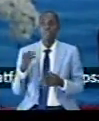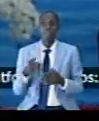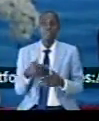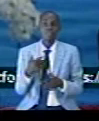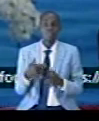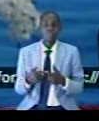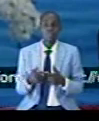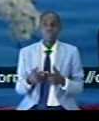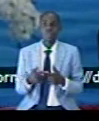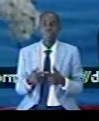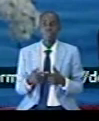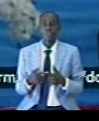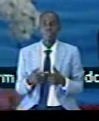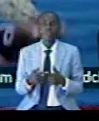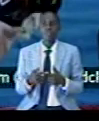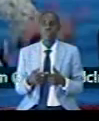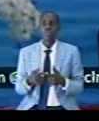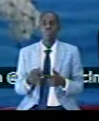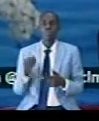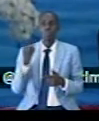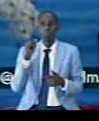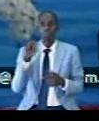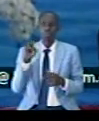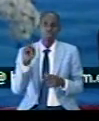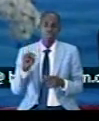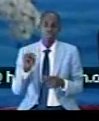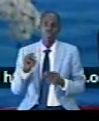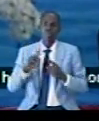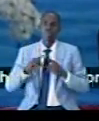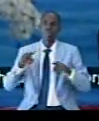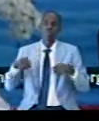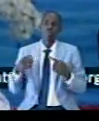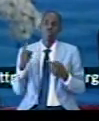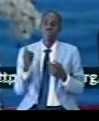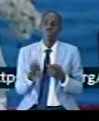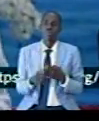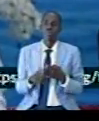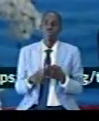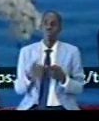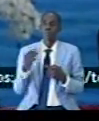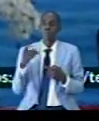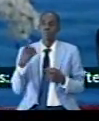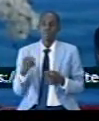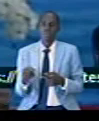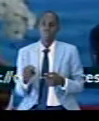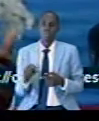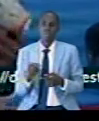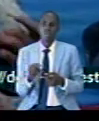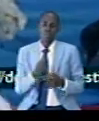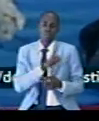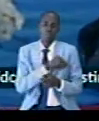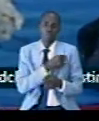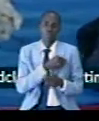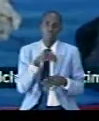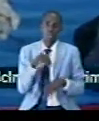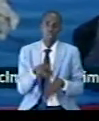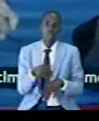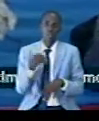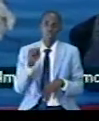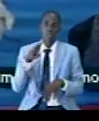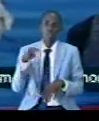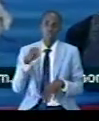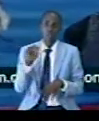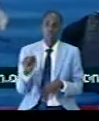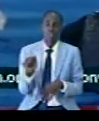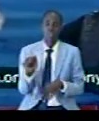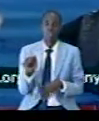the ASIRI strike, so I have to go to one of the school clinic right there in the University of Abuja. And then when I got to the school clinic, they